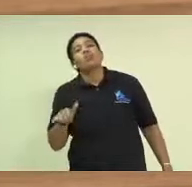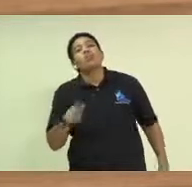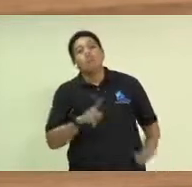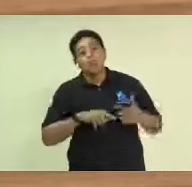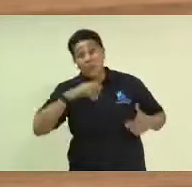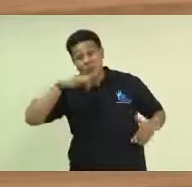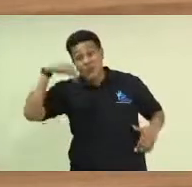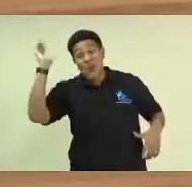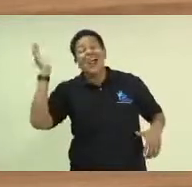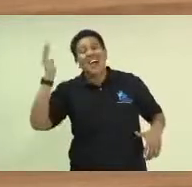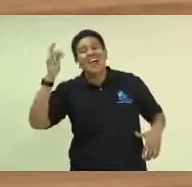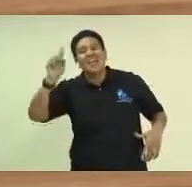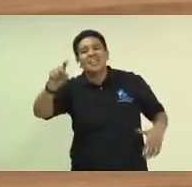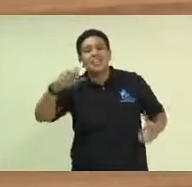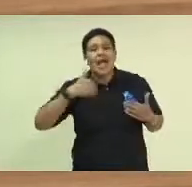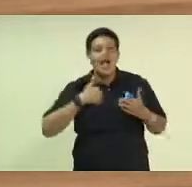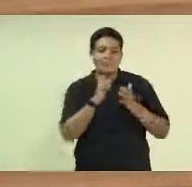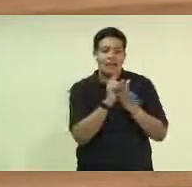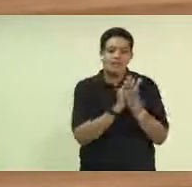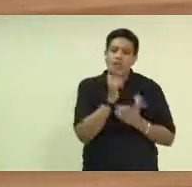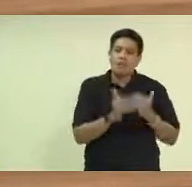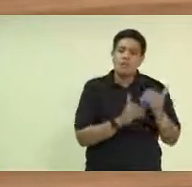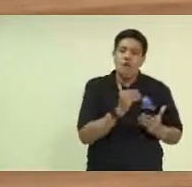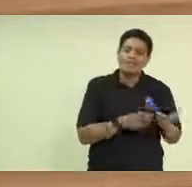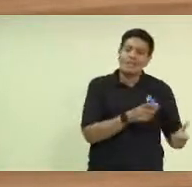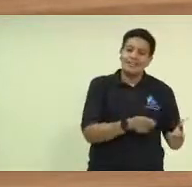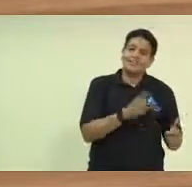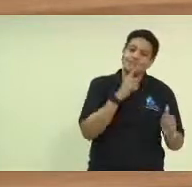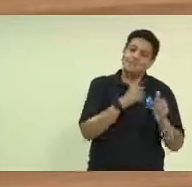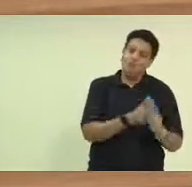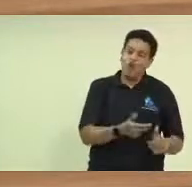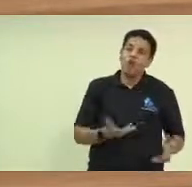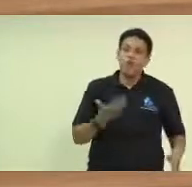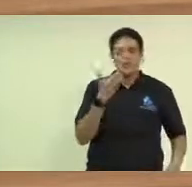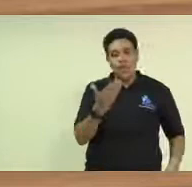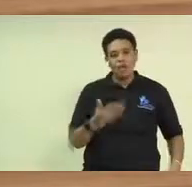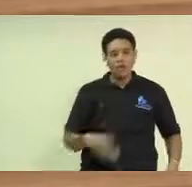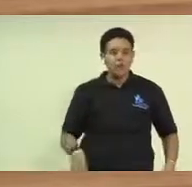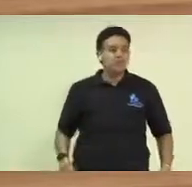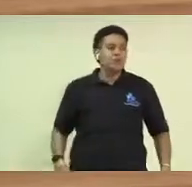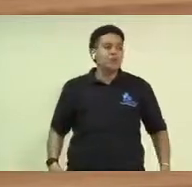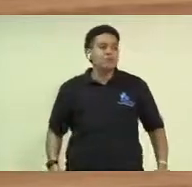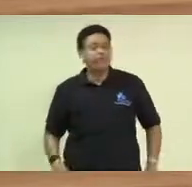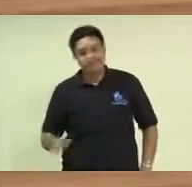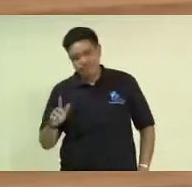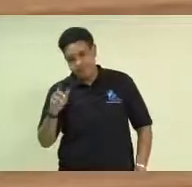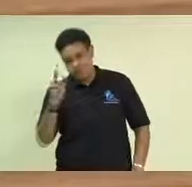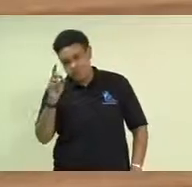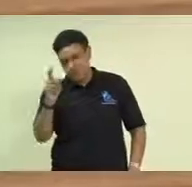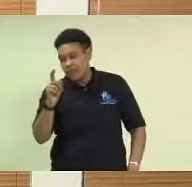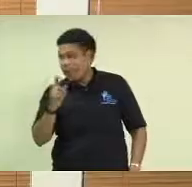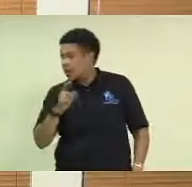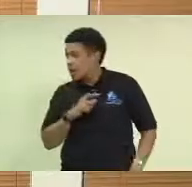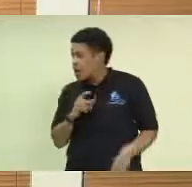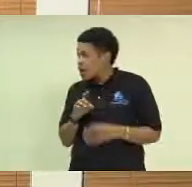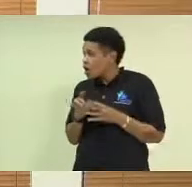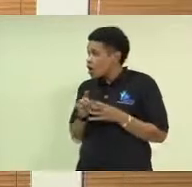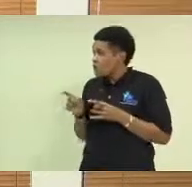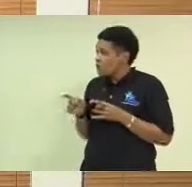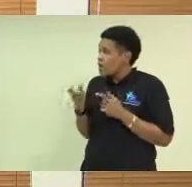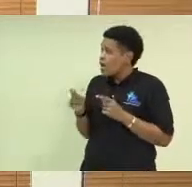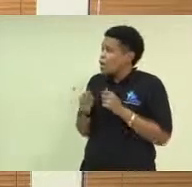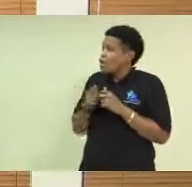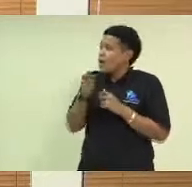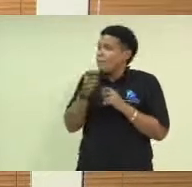they need to have the legal process followed. Thank you. Let me just quickly comment on that with a